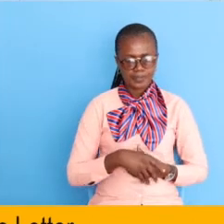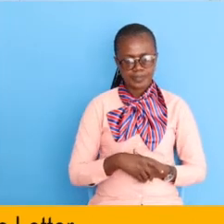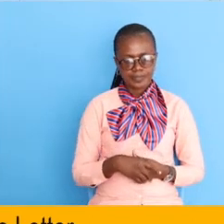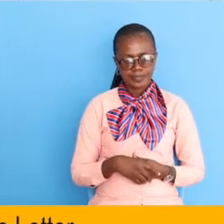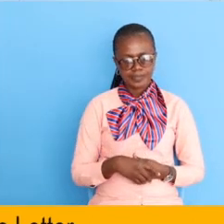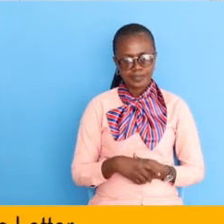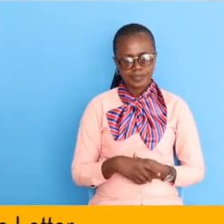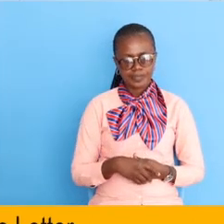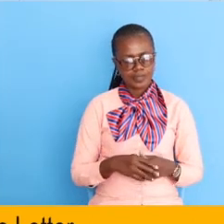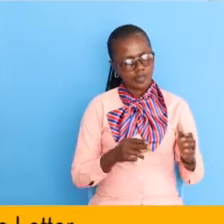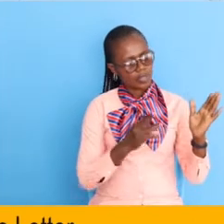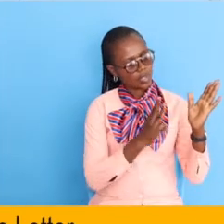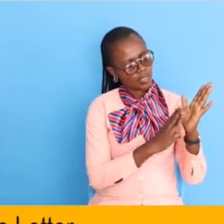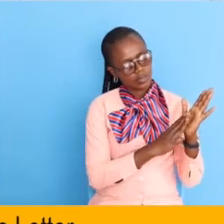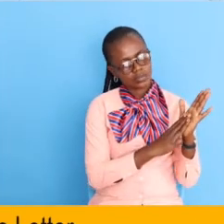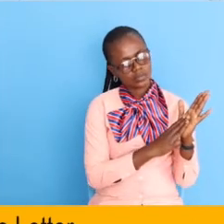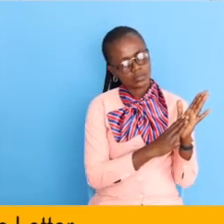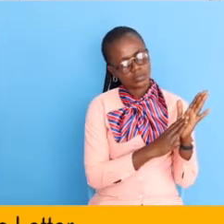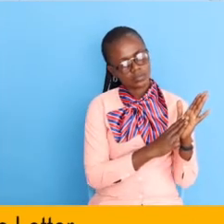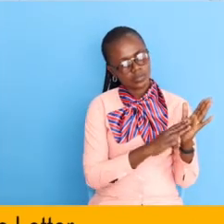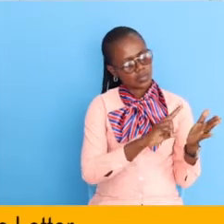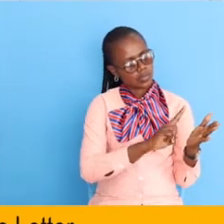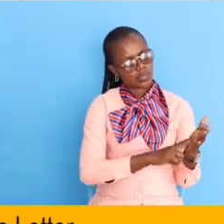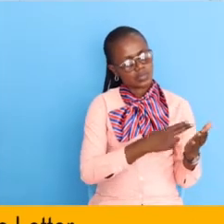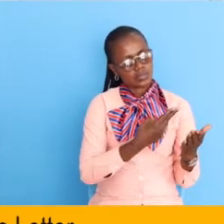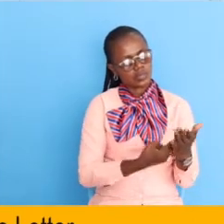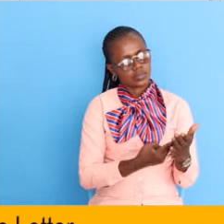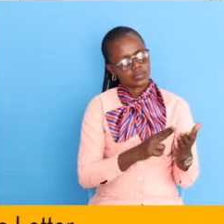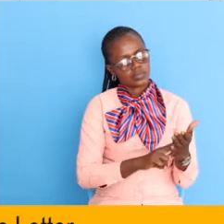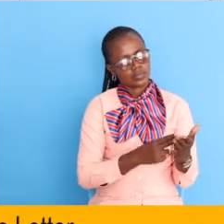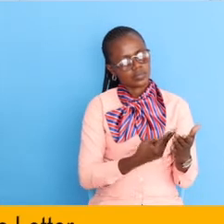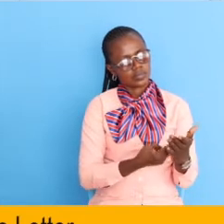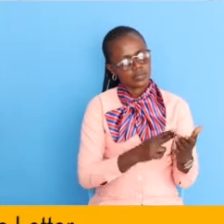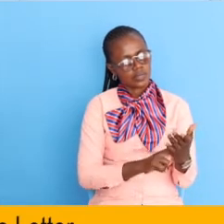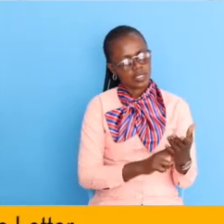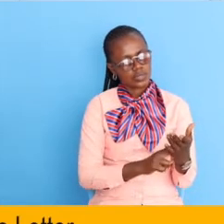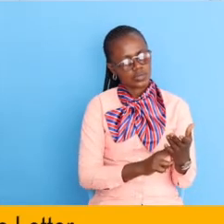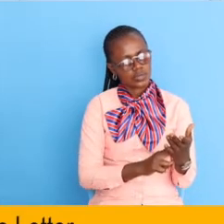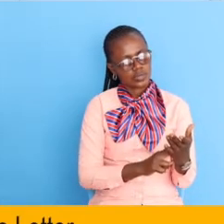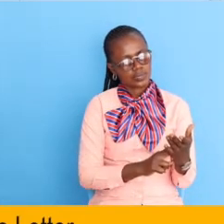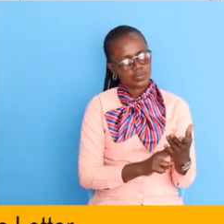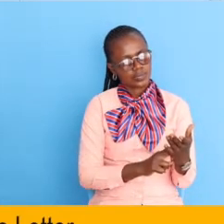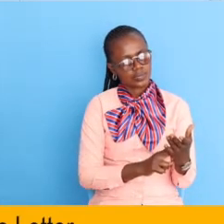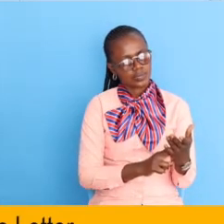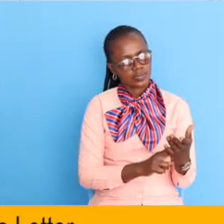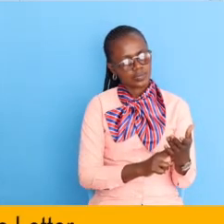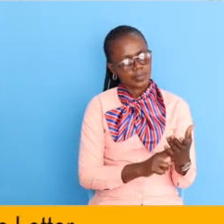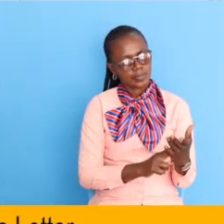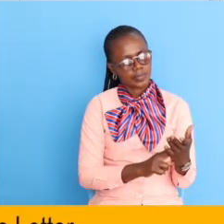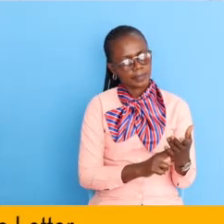of number 8, which we said is a signature. Now, normally, under signature, there are people who put the signature